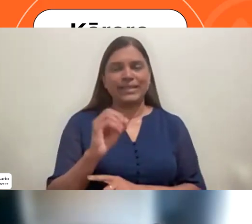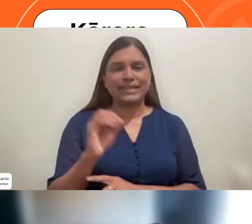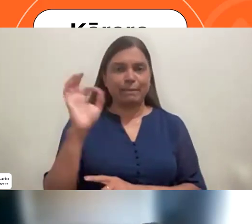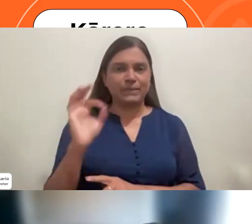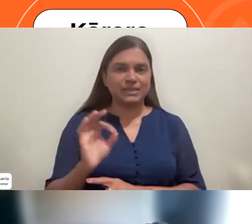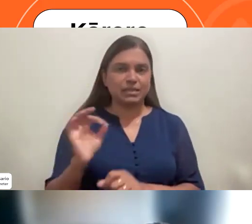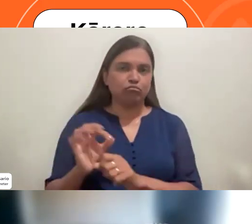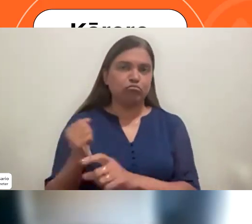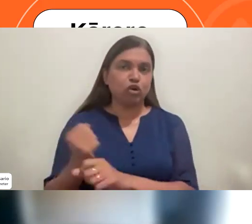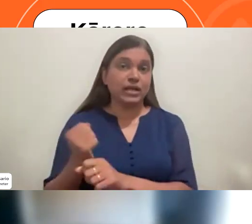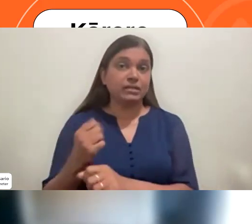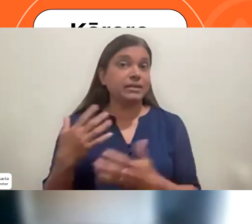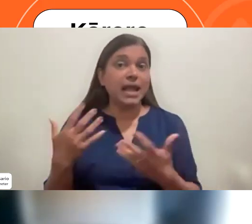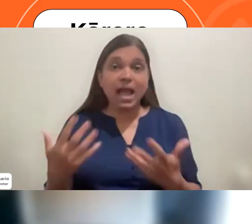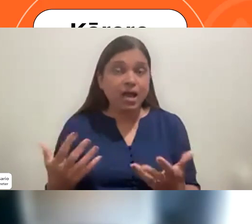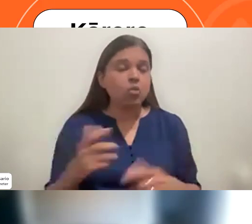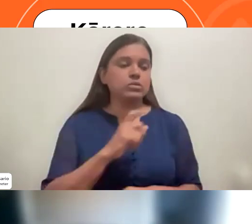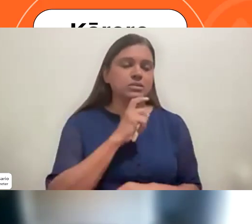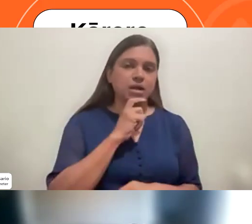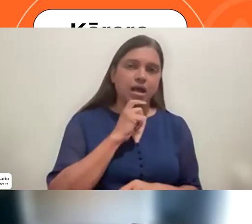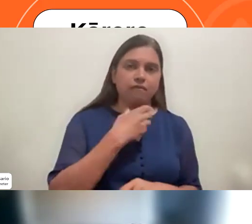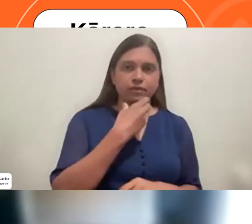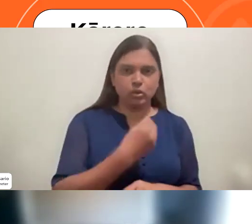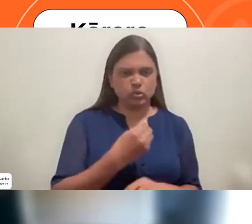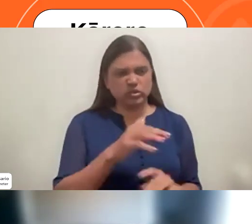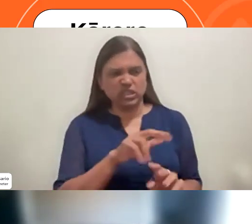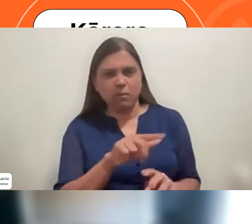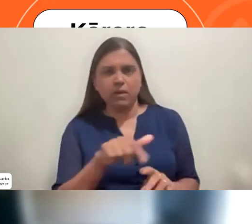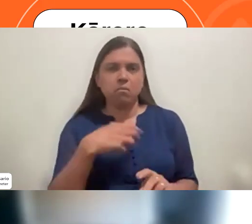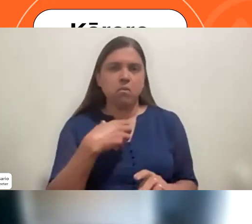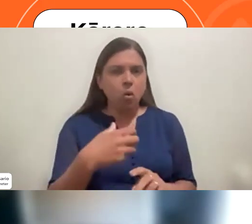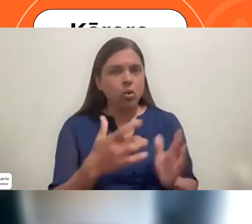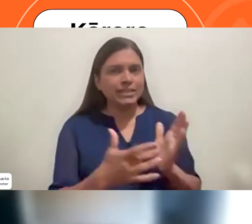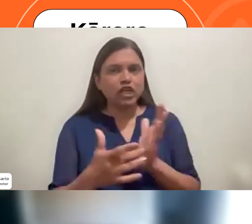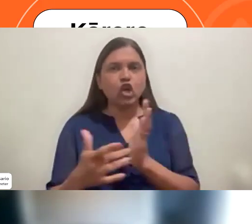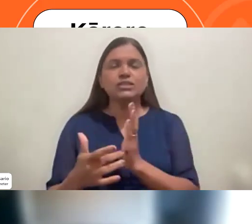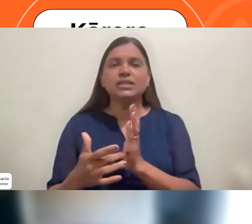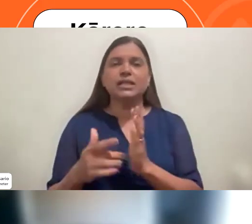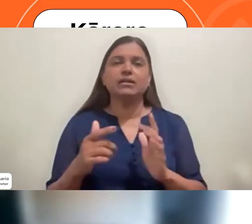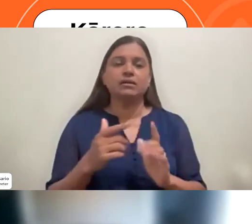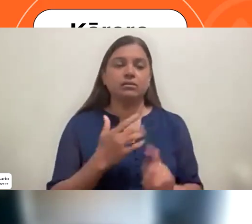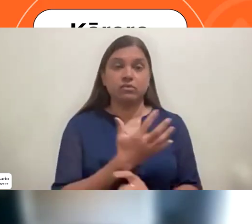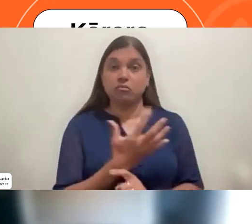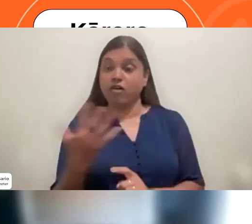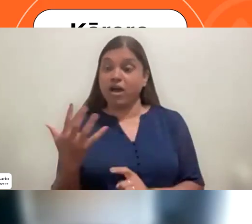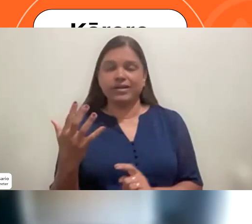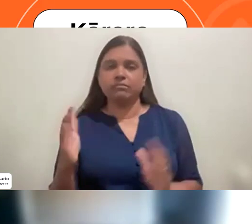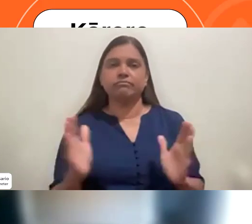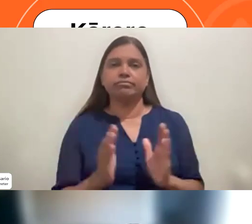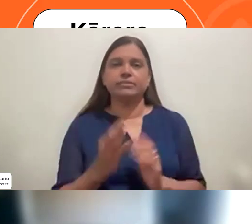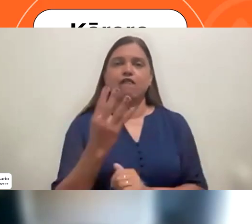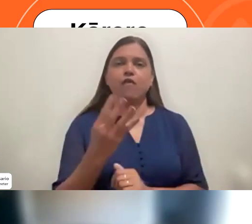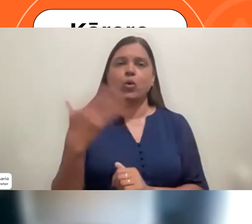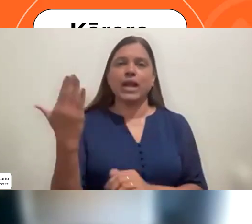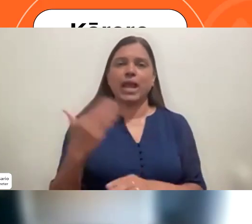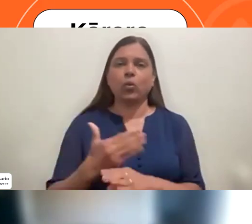adopting a couple more of these technologies, we'll move down to a 4-day work week. So that will probably happen in the coming months, which is really